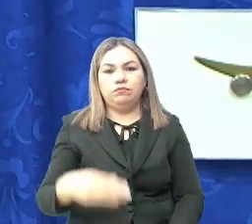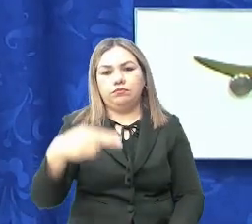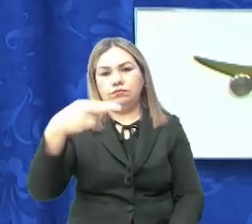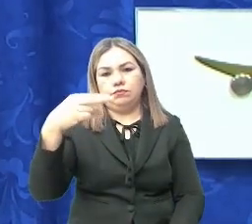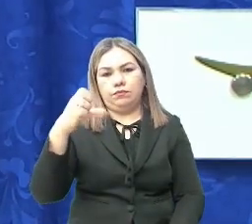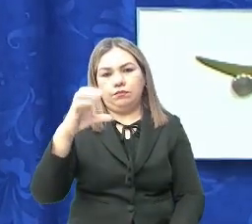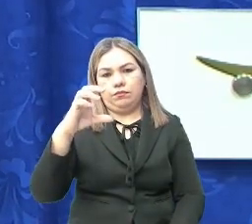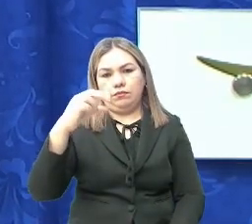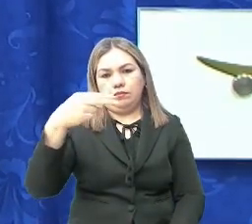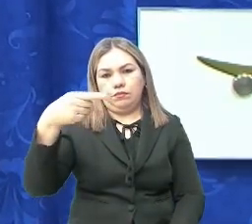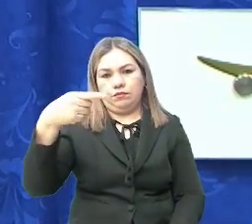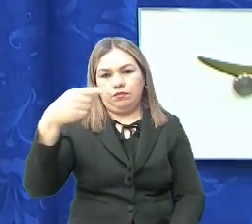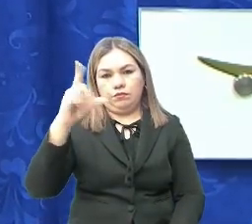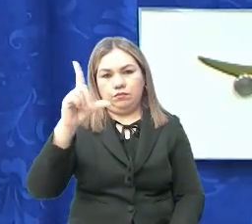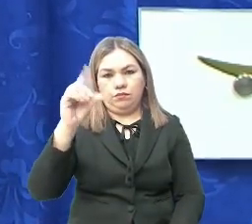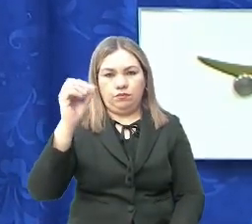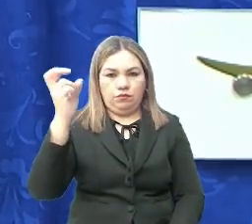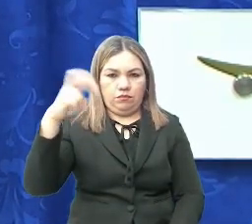Eglon